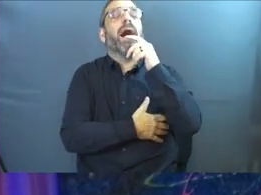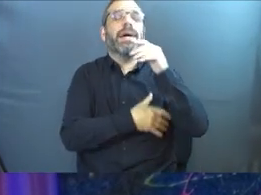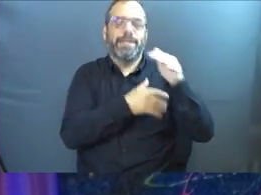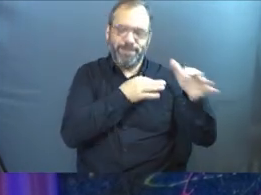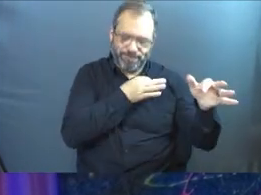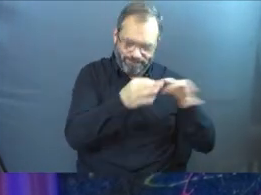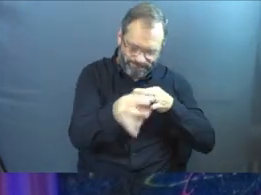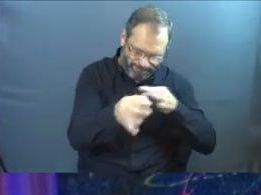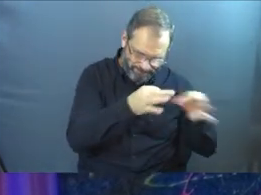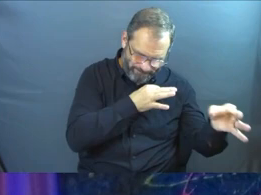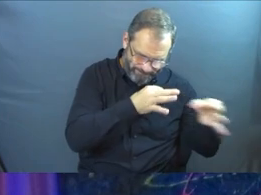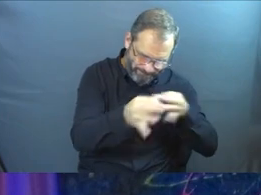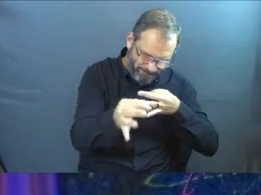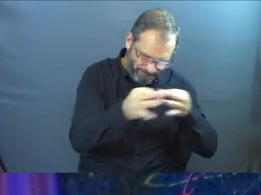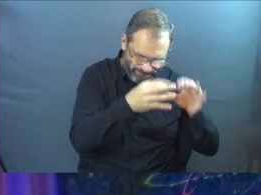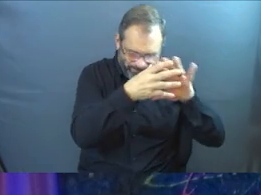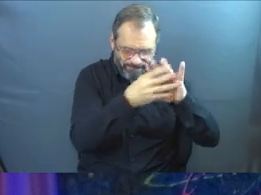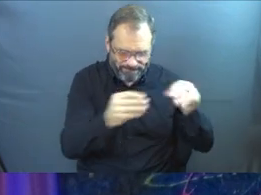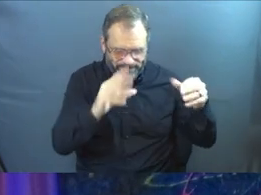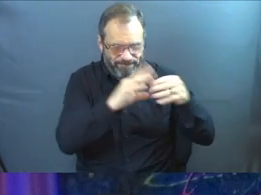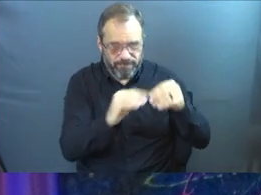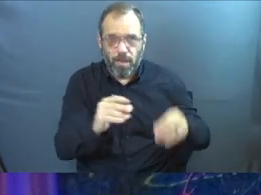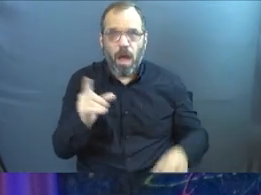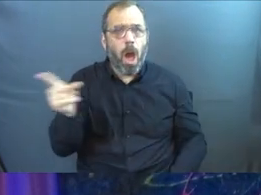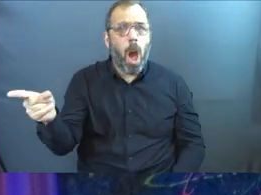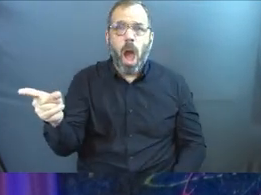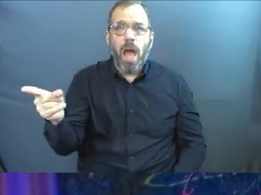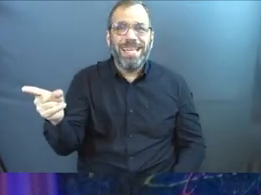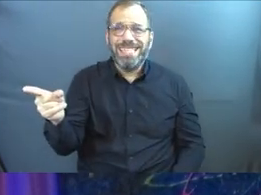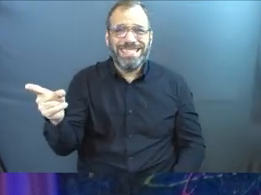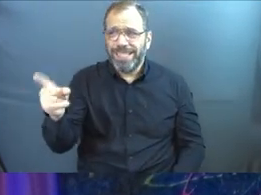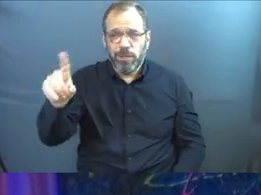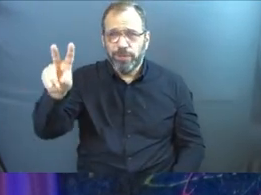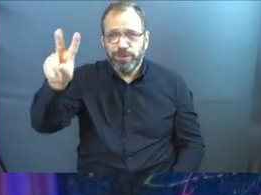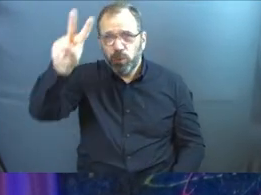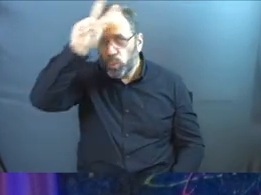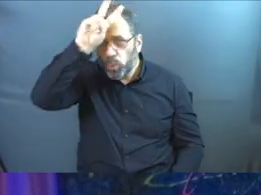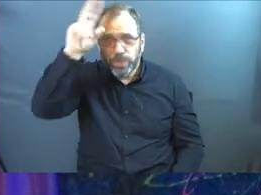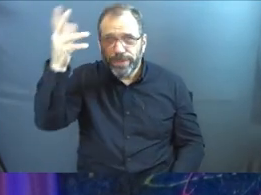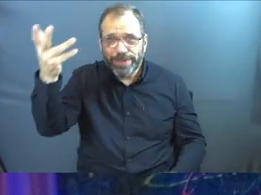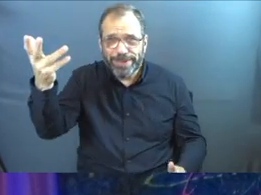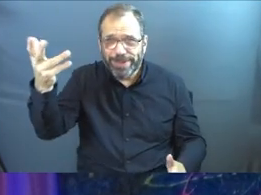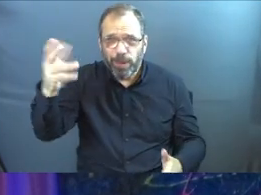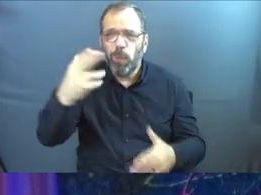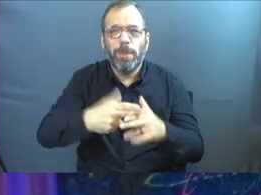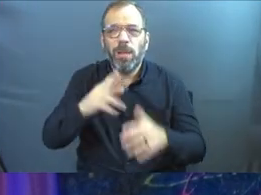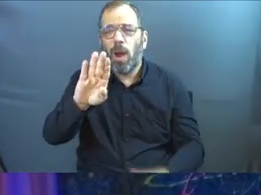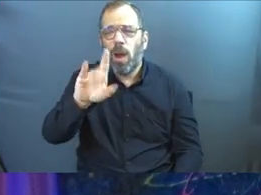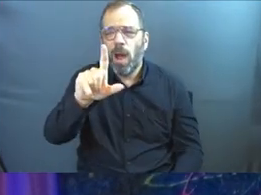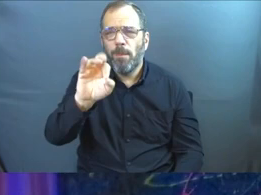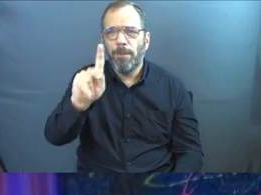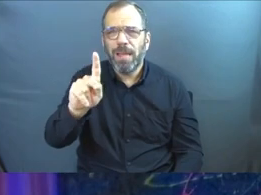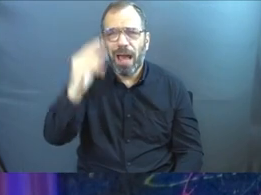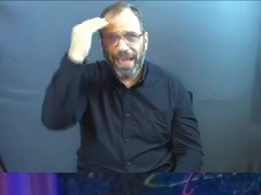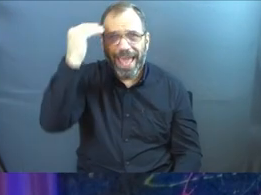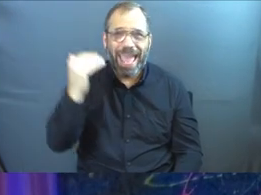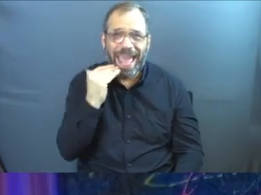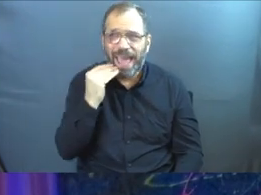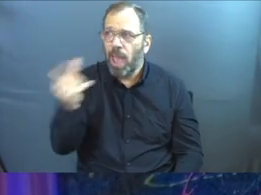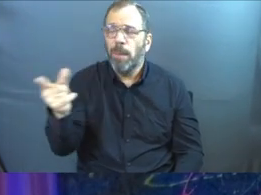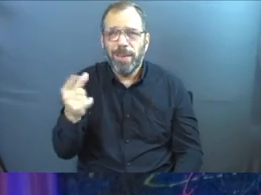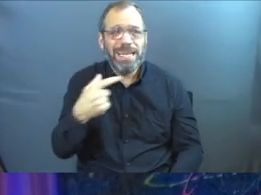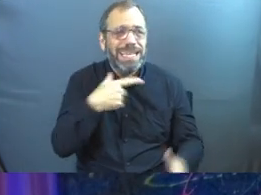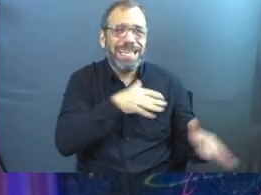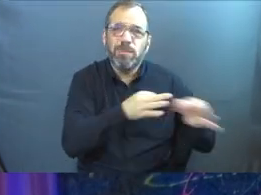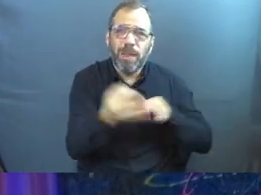what his mindset was and why. And he was still a blockhead. He shouldn't have done it. But at least he explained what was going through